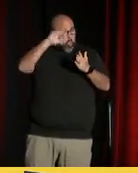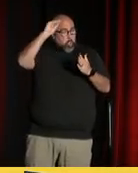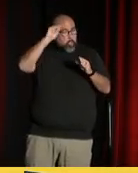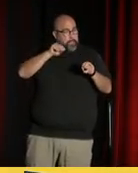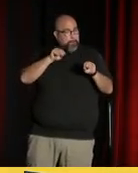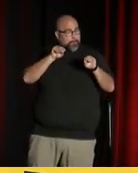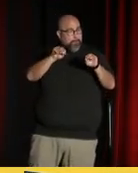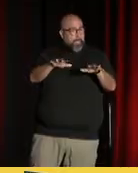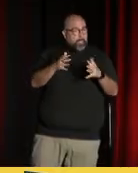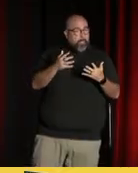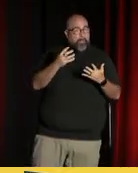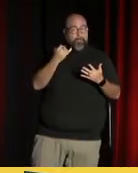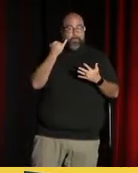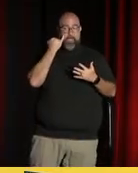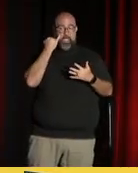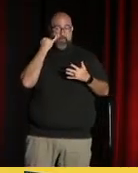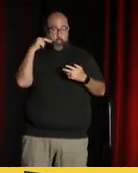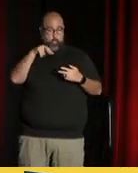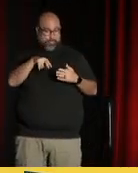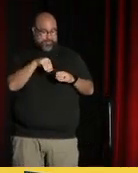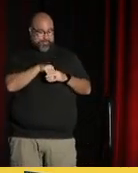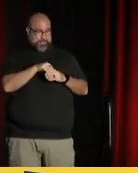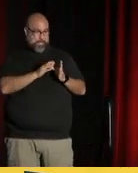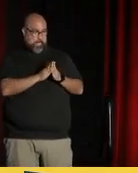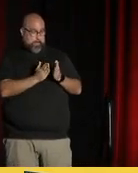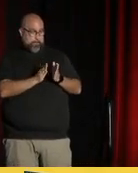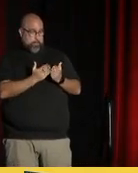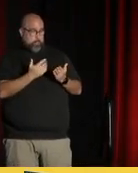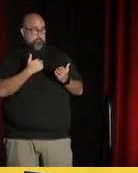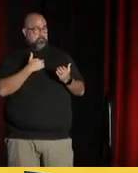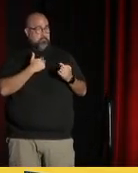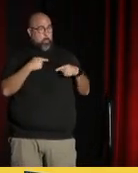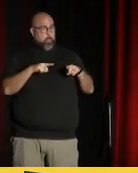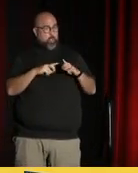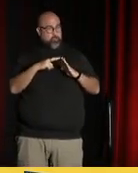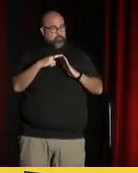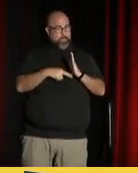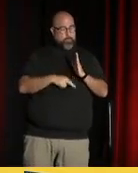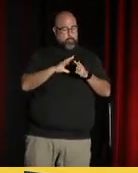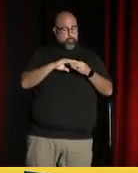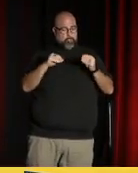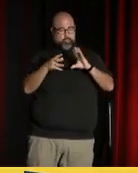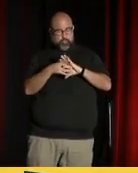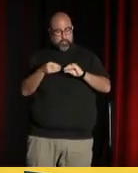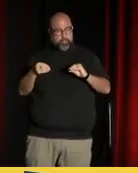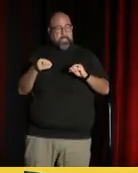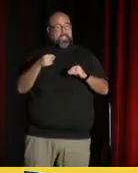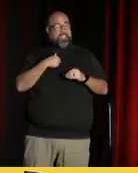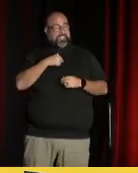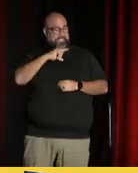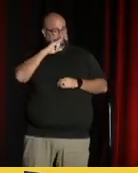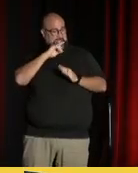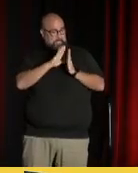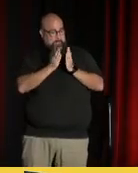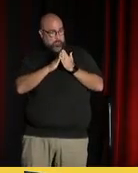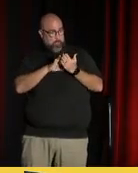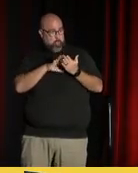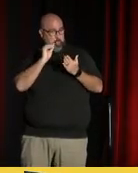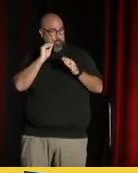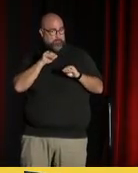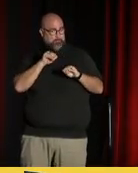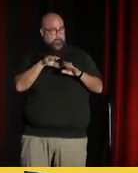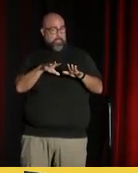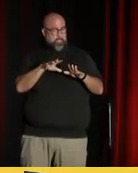tricks, if you look inside the book, as you read through the story, as the kids in the book learn a magic trick, you'll